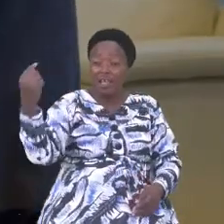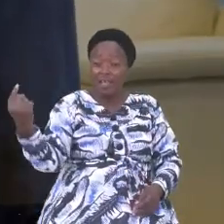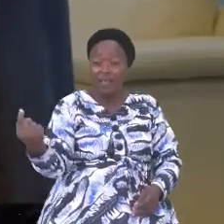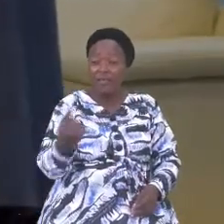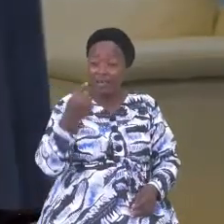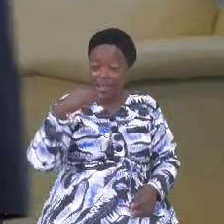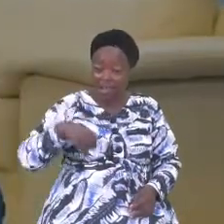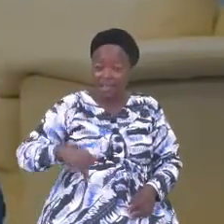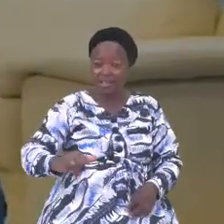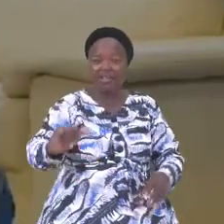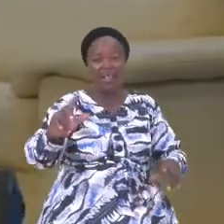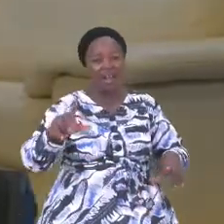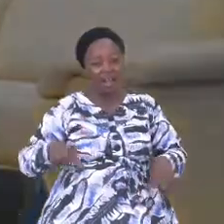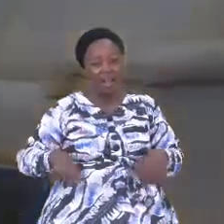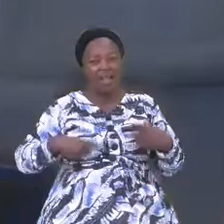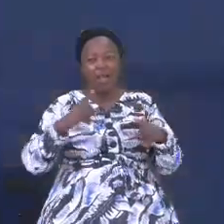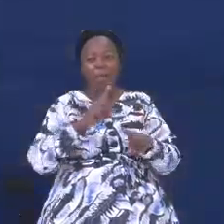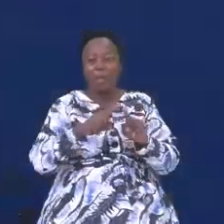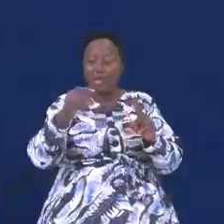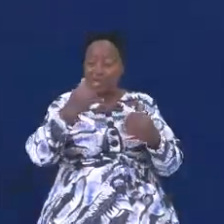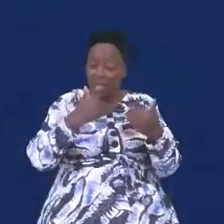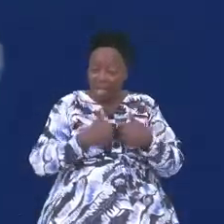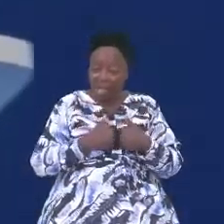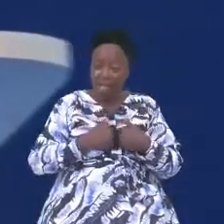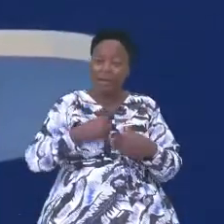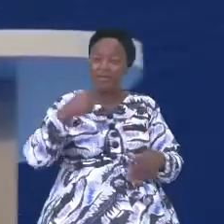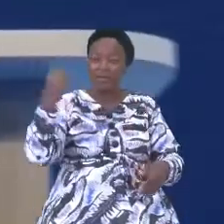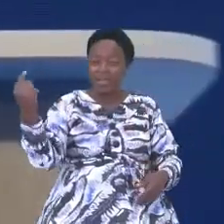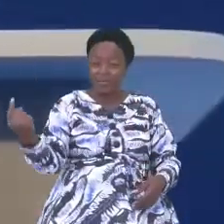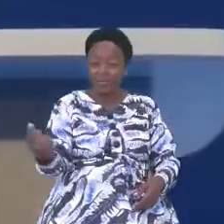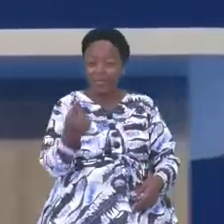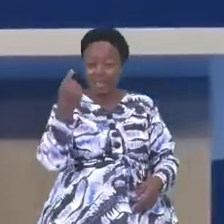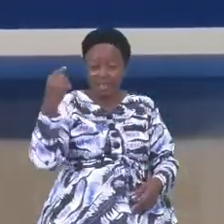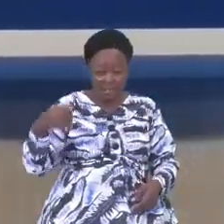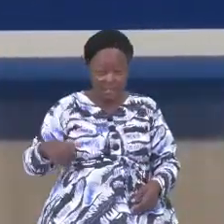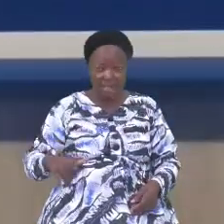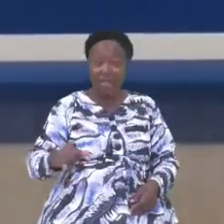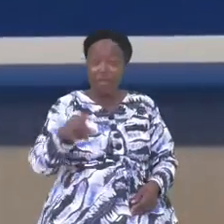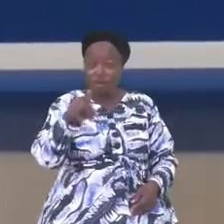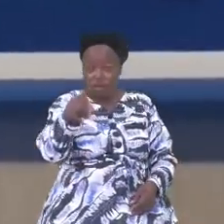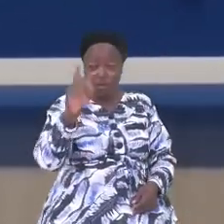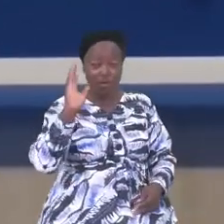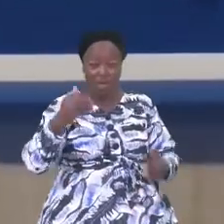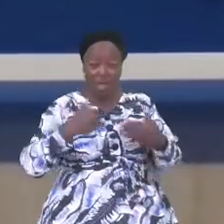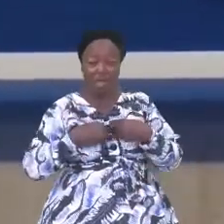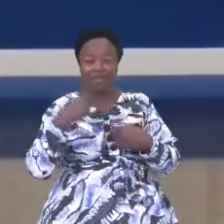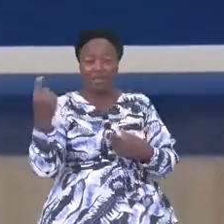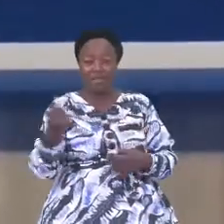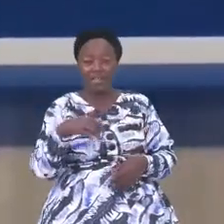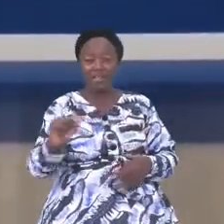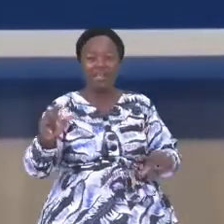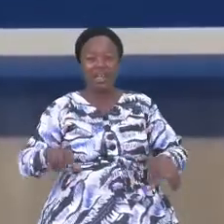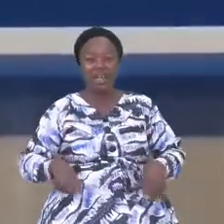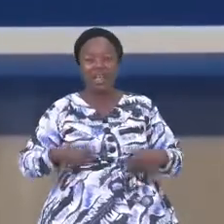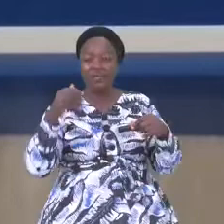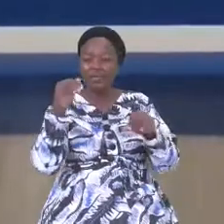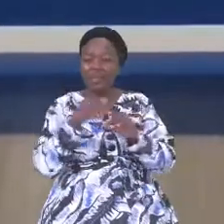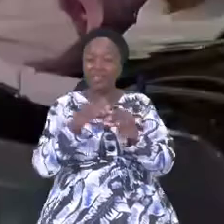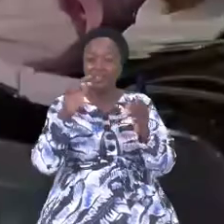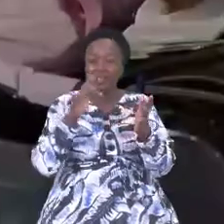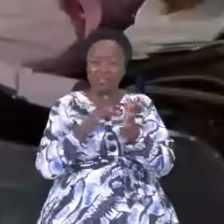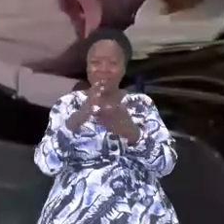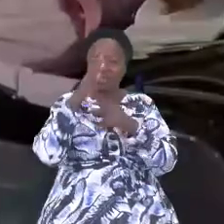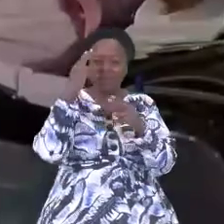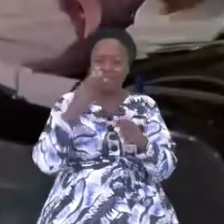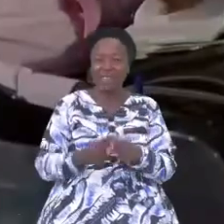everlasting life. But have everlasting life. You have everlasting life in